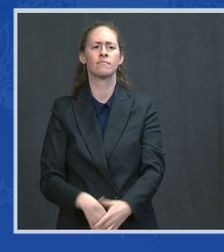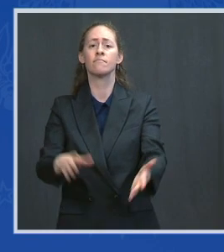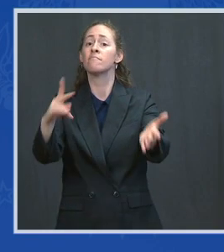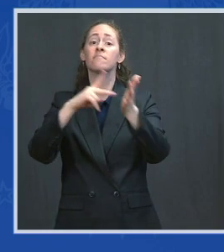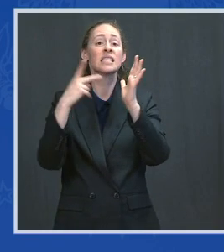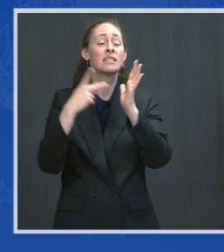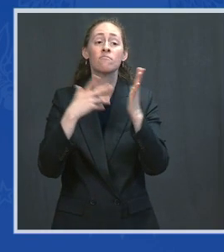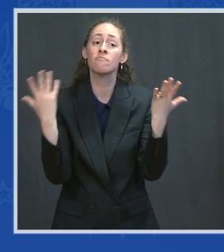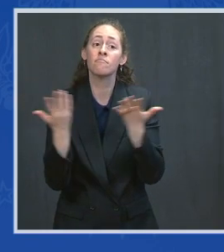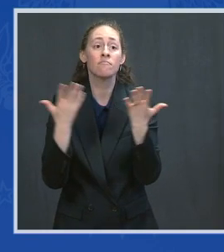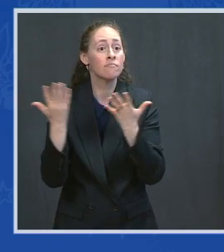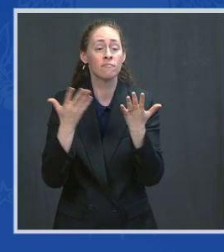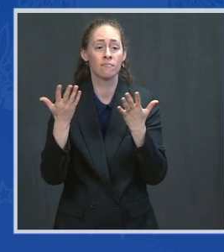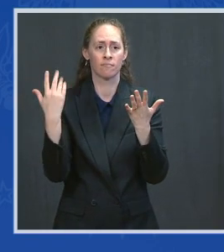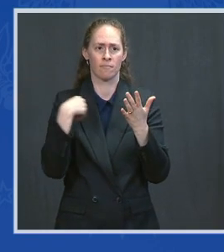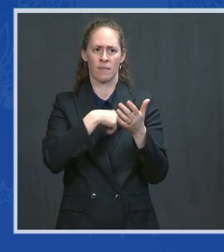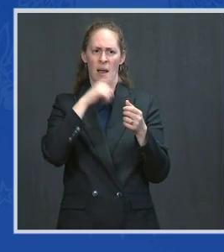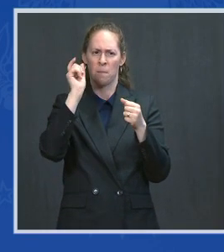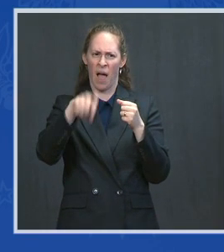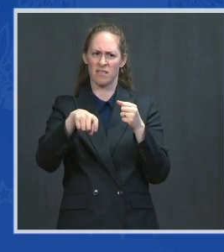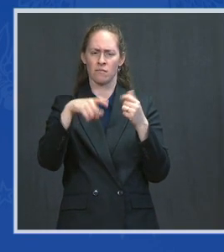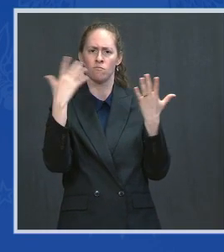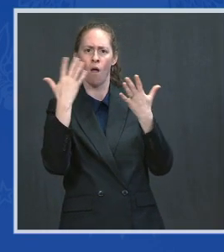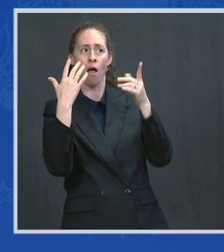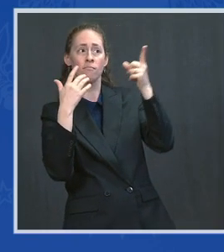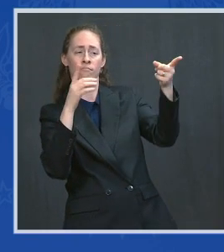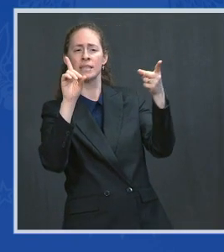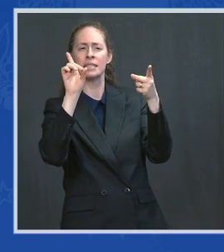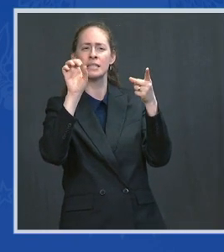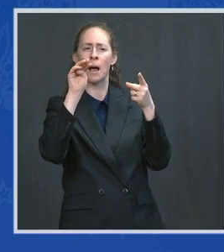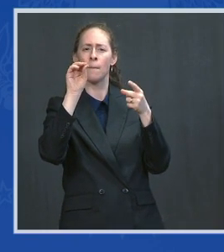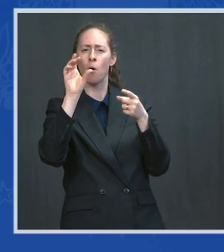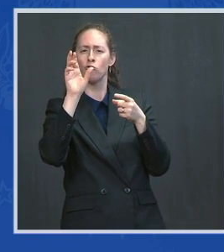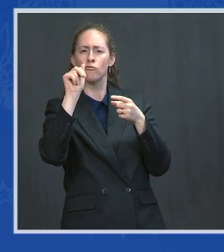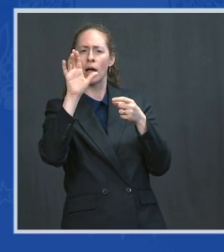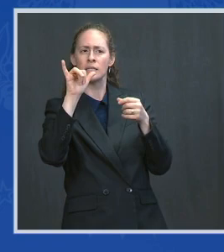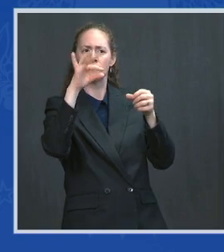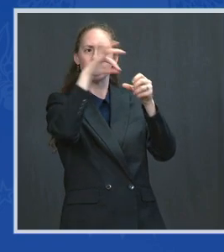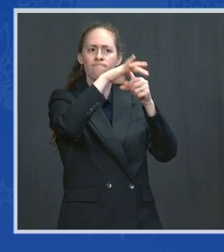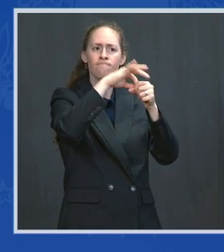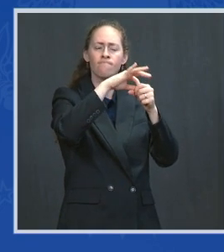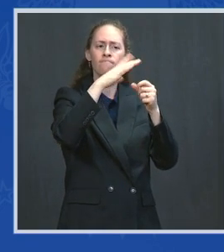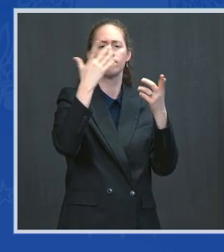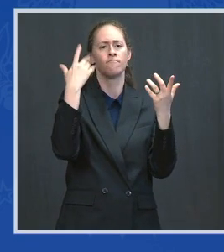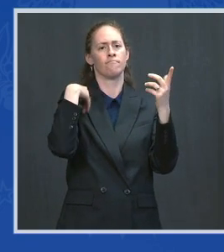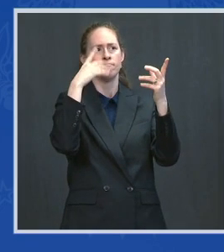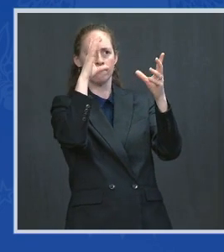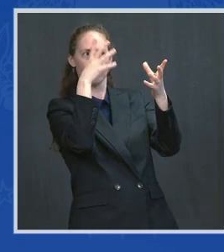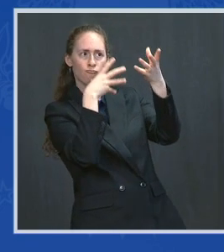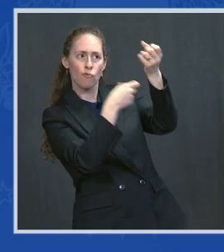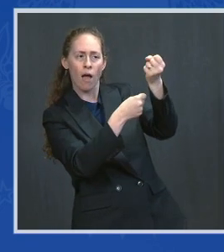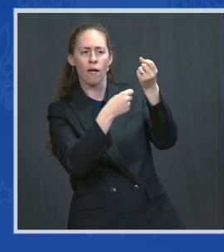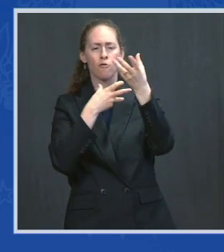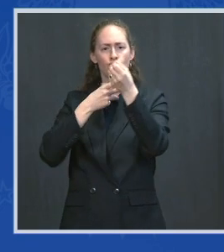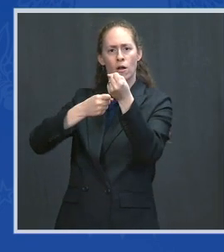this democracy, by our faith in God and our faith in each other, to do